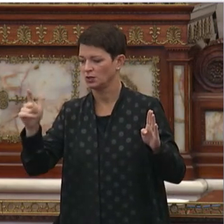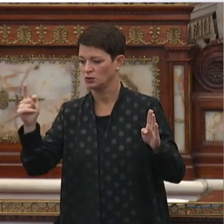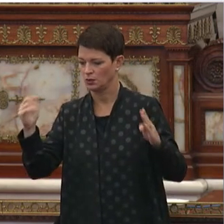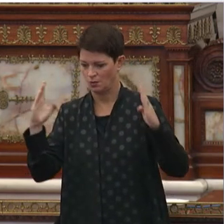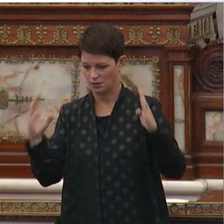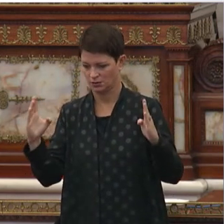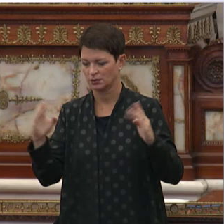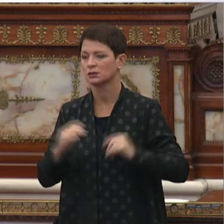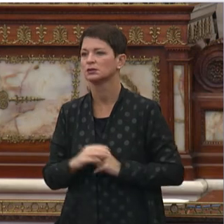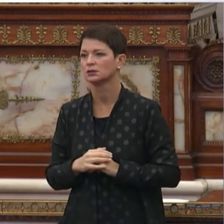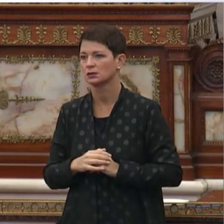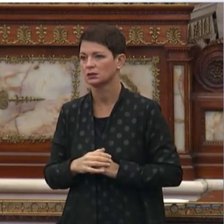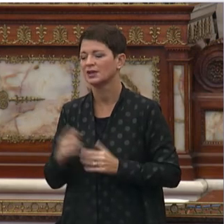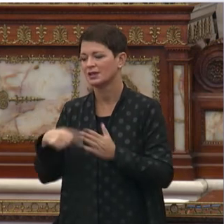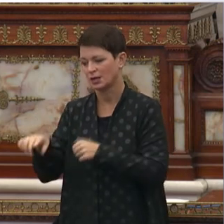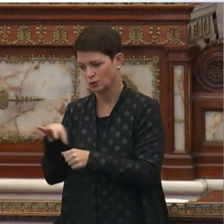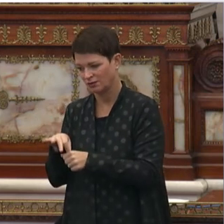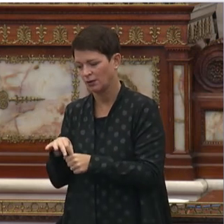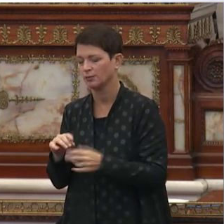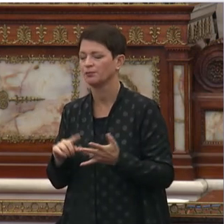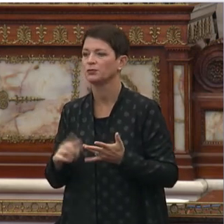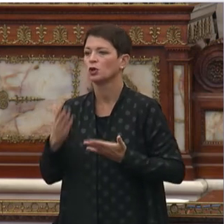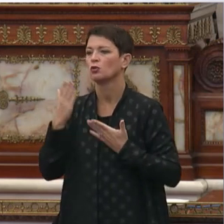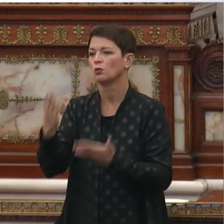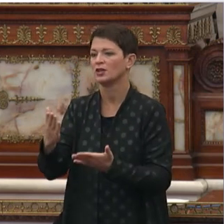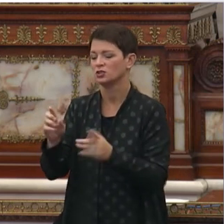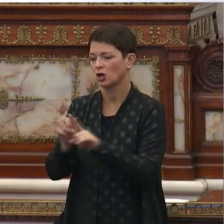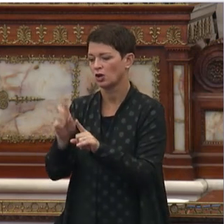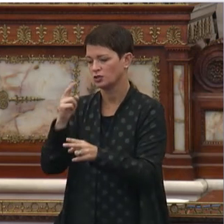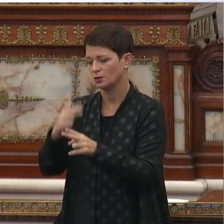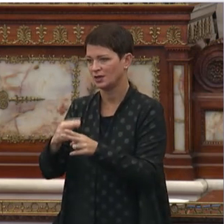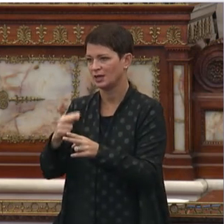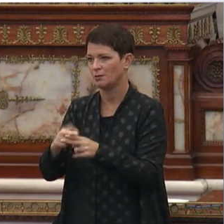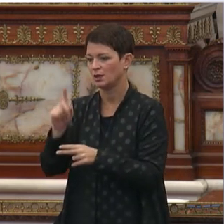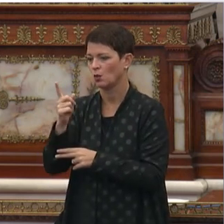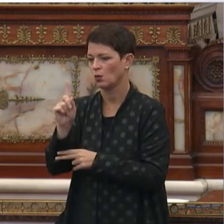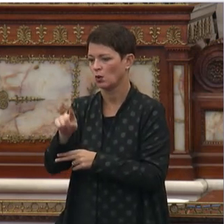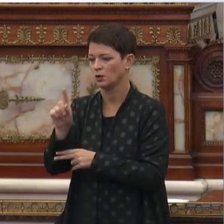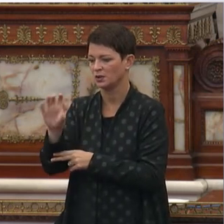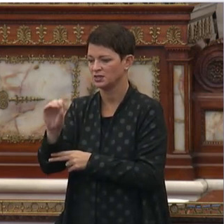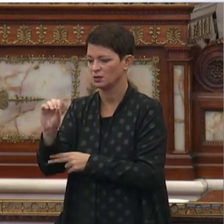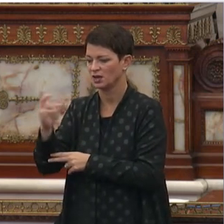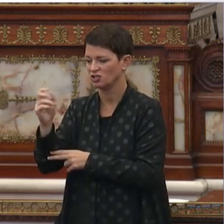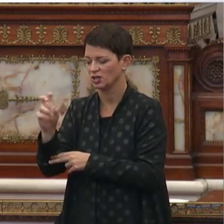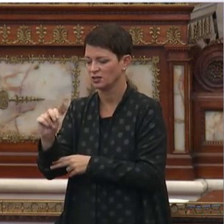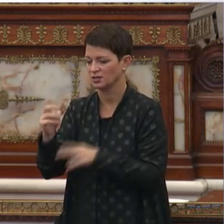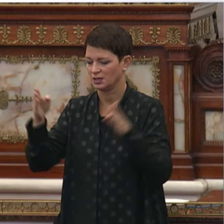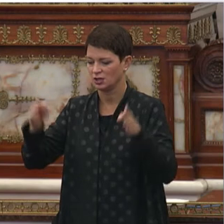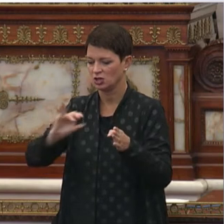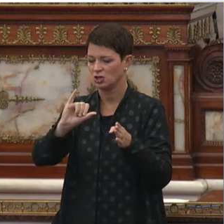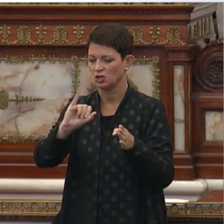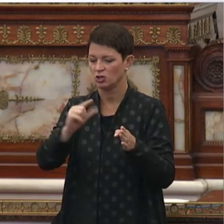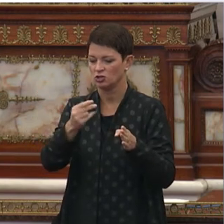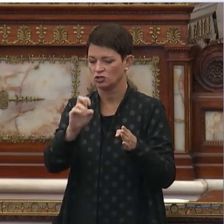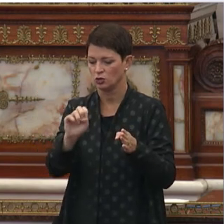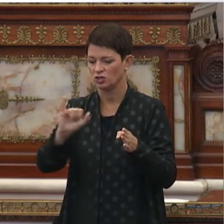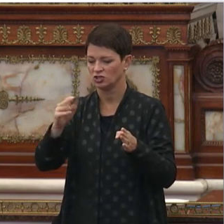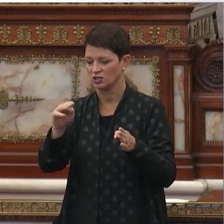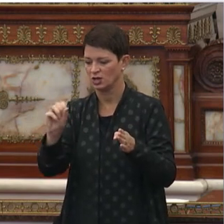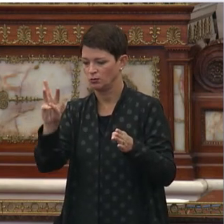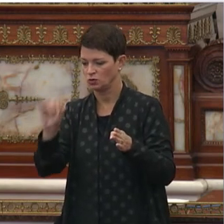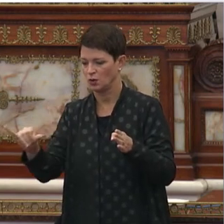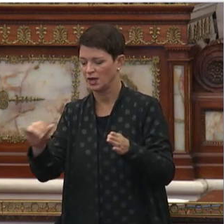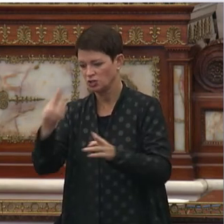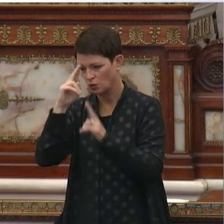2021. Next week's calendar. And a resolution also naming the 1100 block of Cheltenham Avenue George James Way to recognize and honor